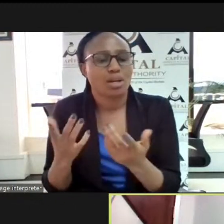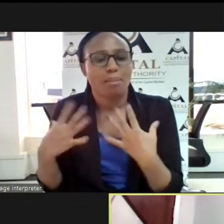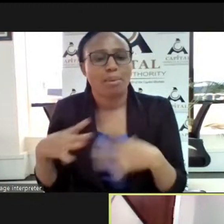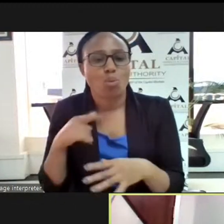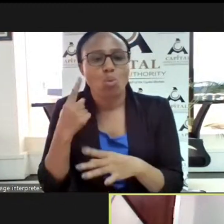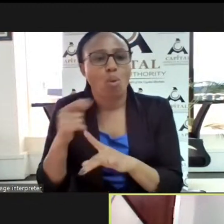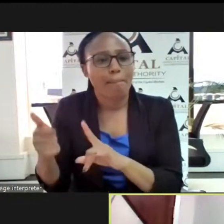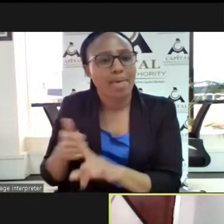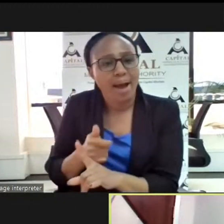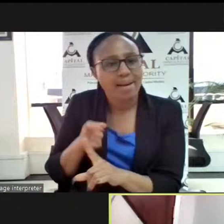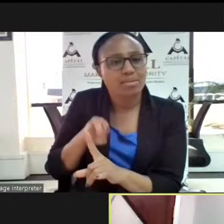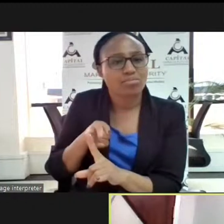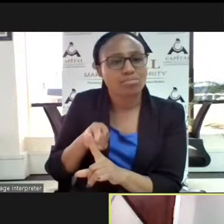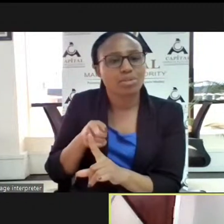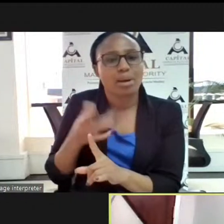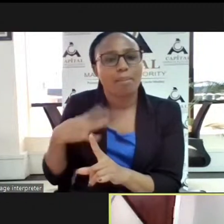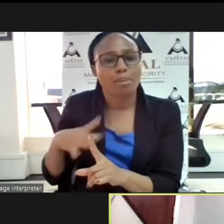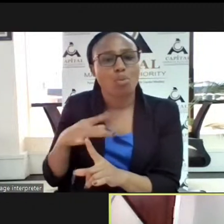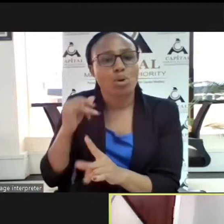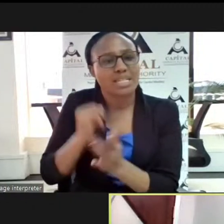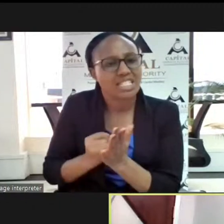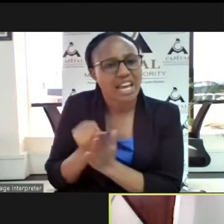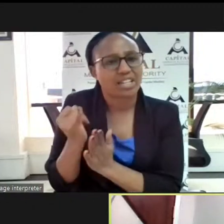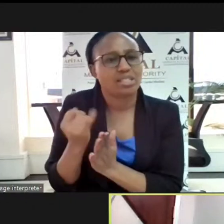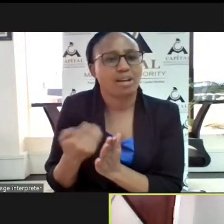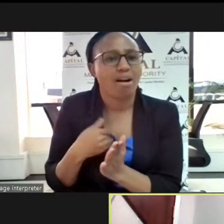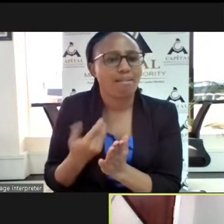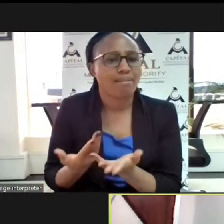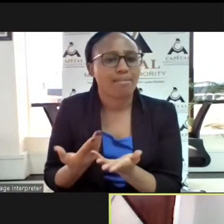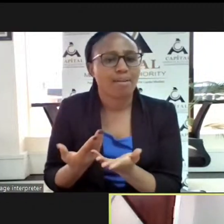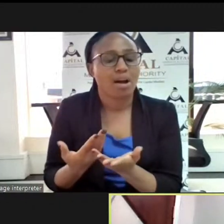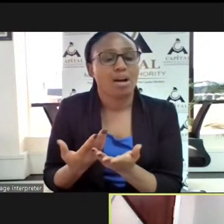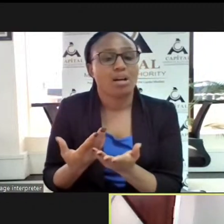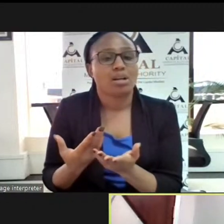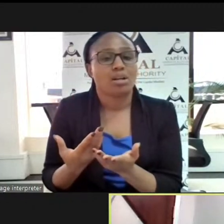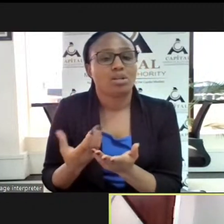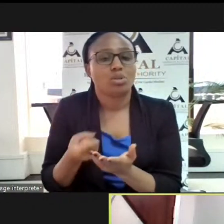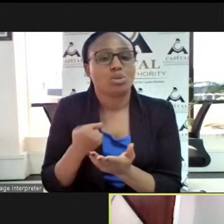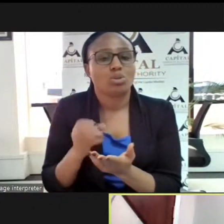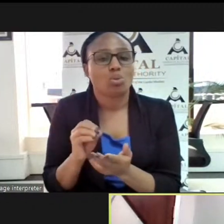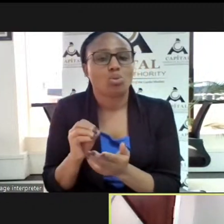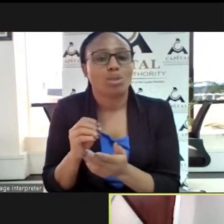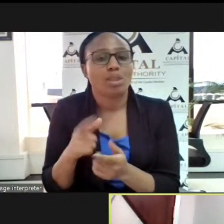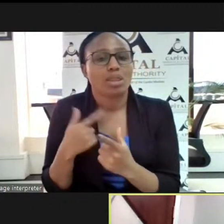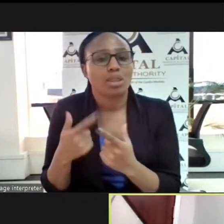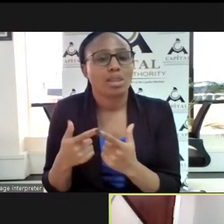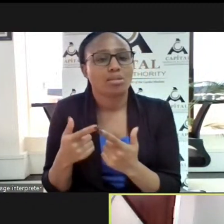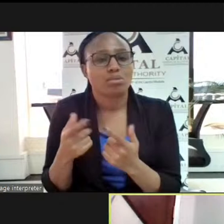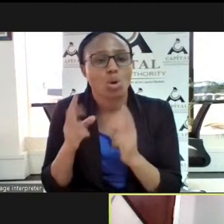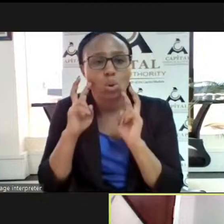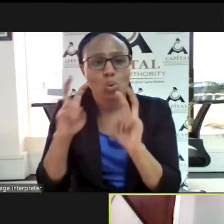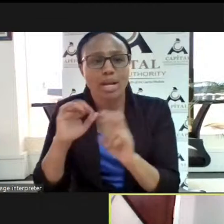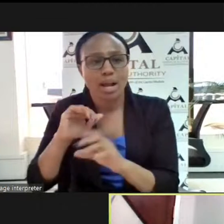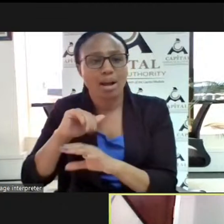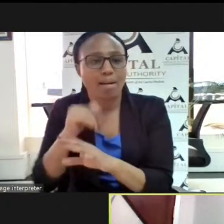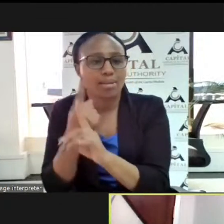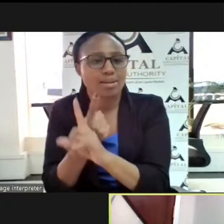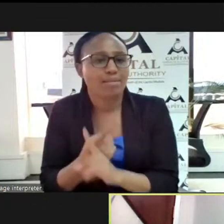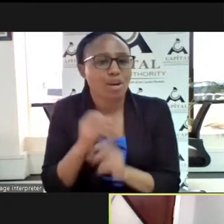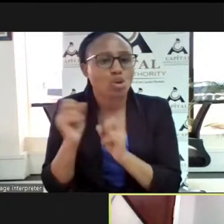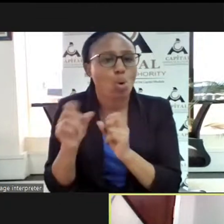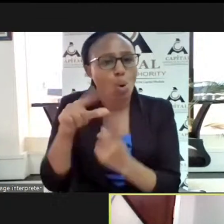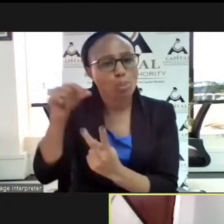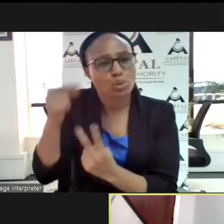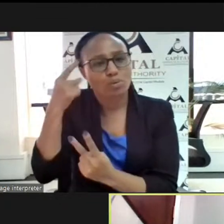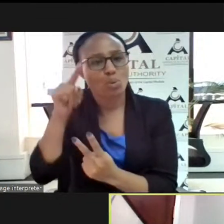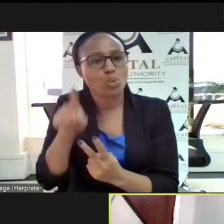them are people of integrity. And then sort of looking at the different options for you so that you also